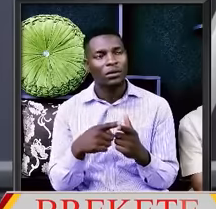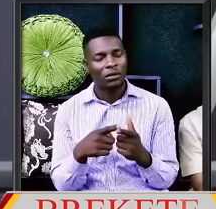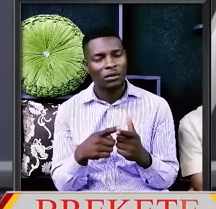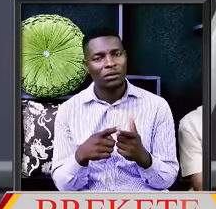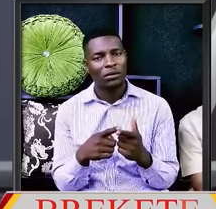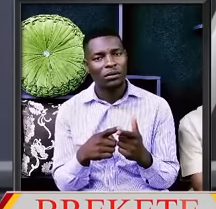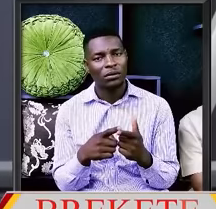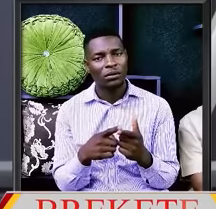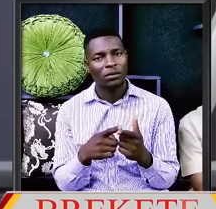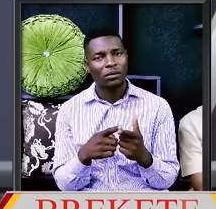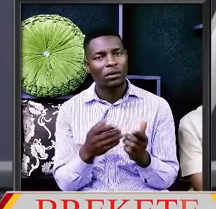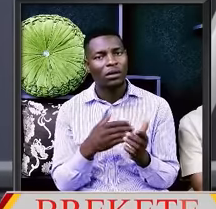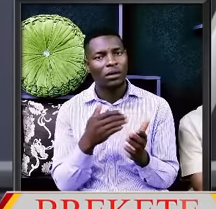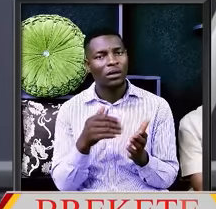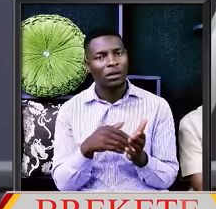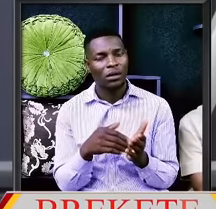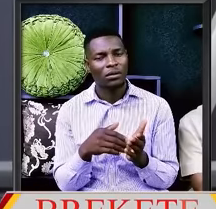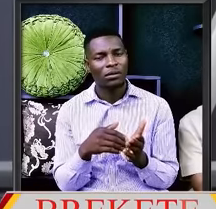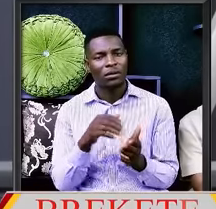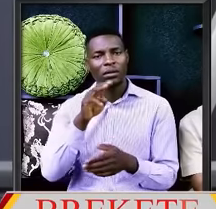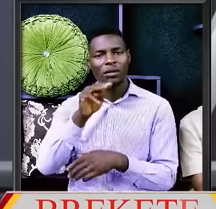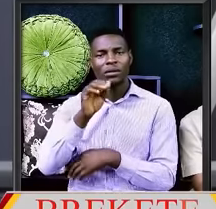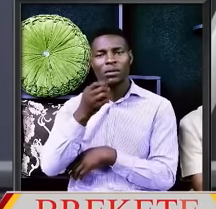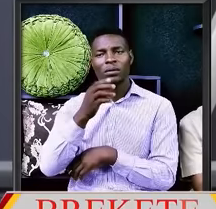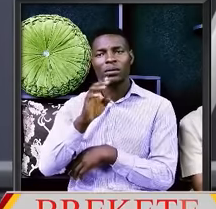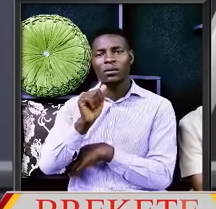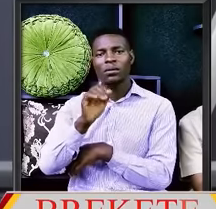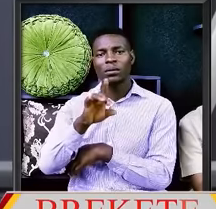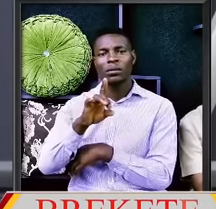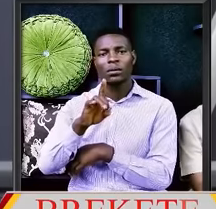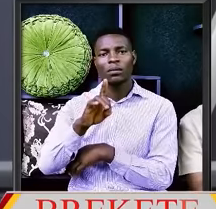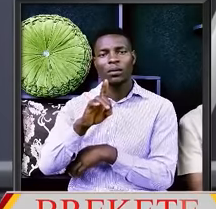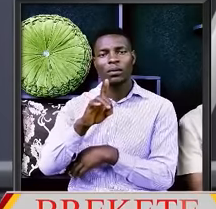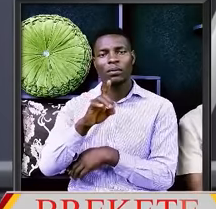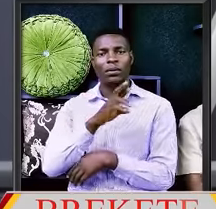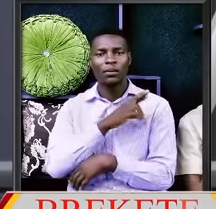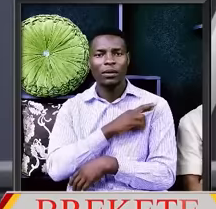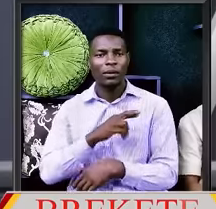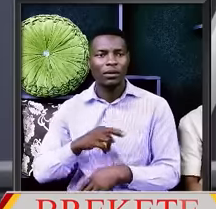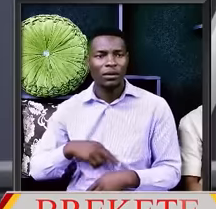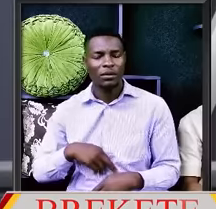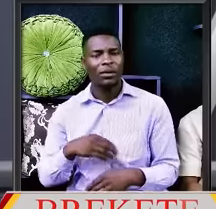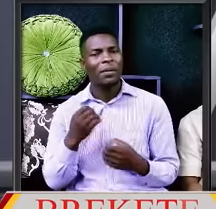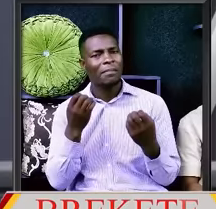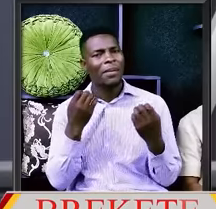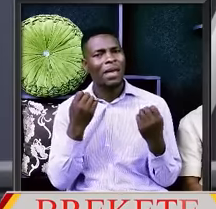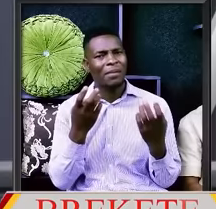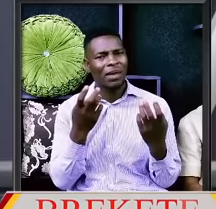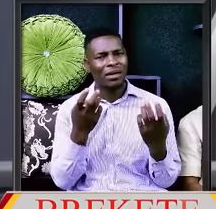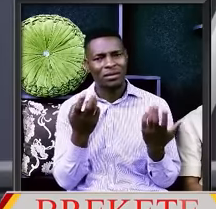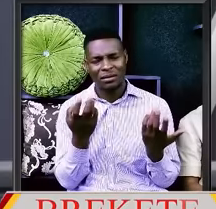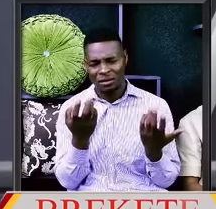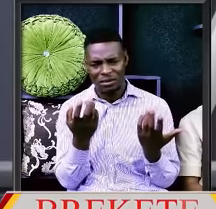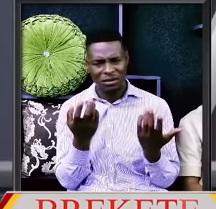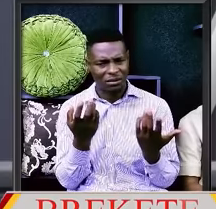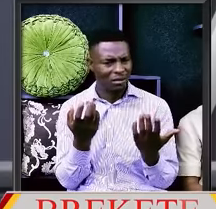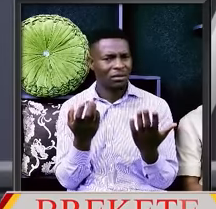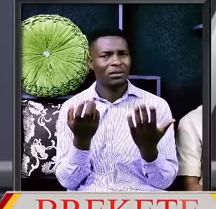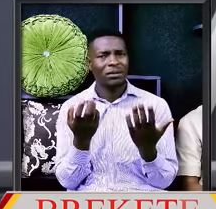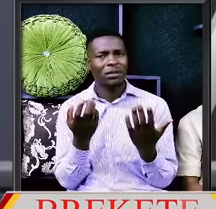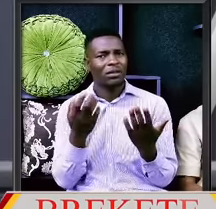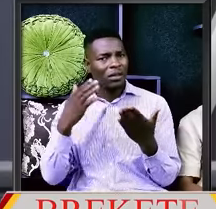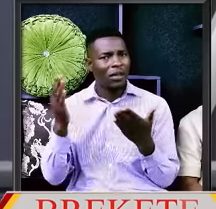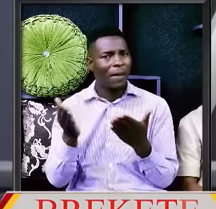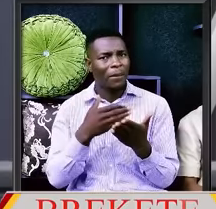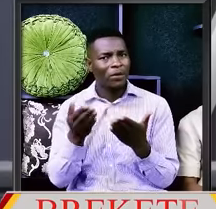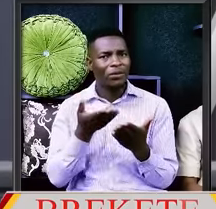into Mohbad's royalty. Because a lot of their music has been streamed online. And there is money going